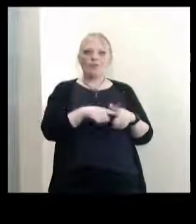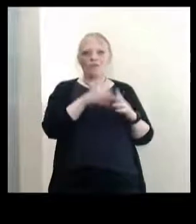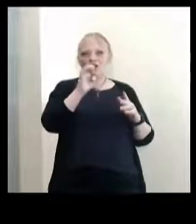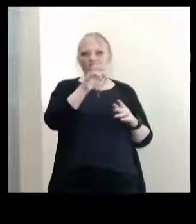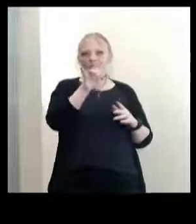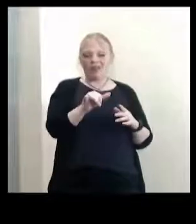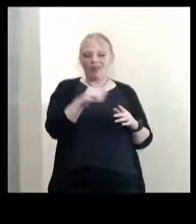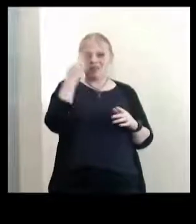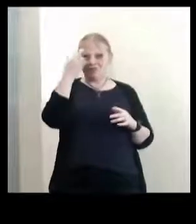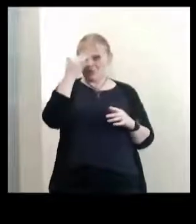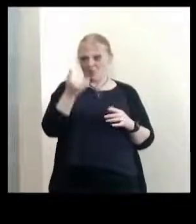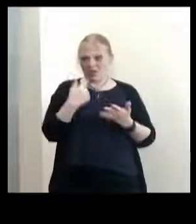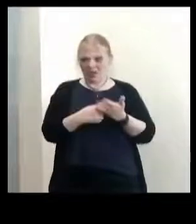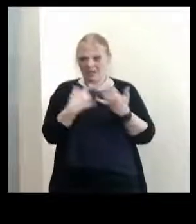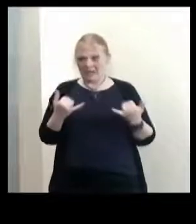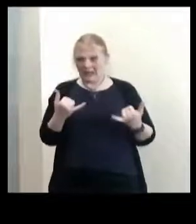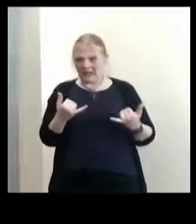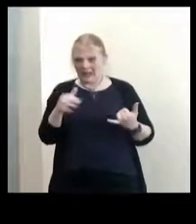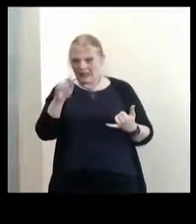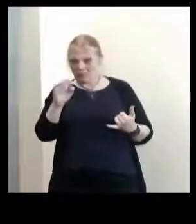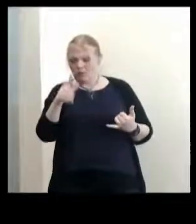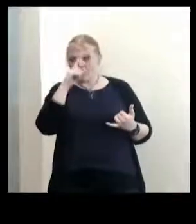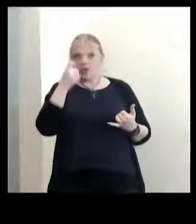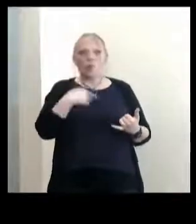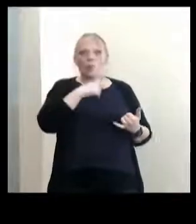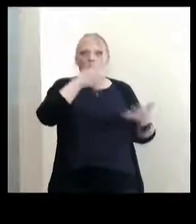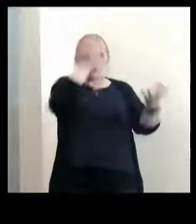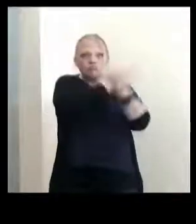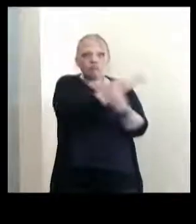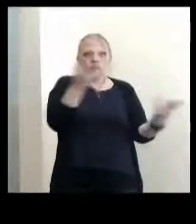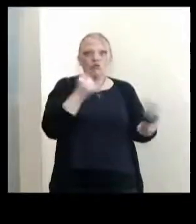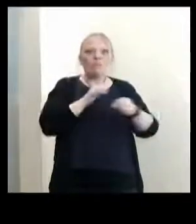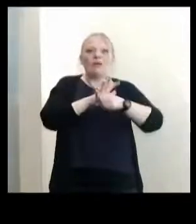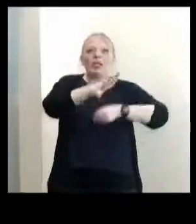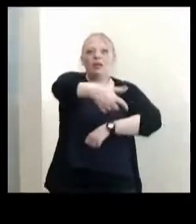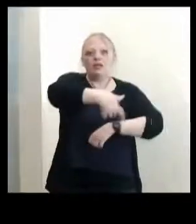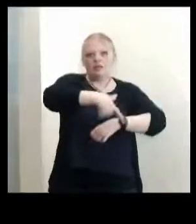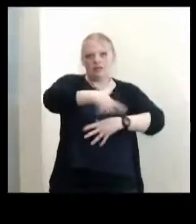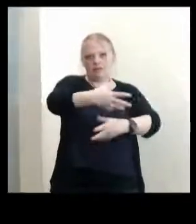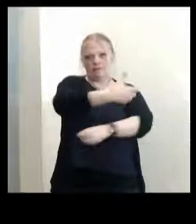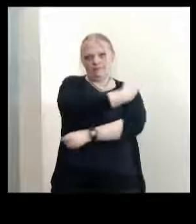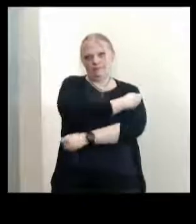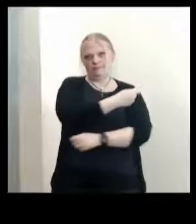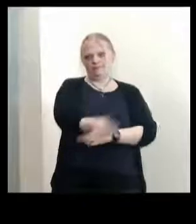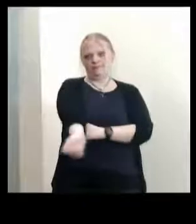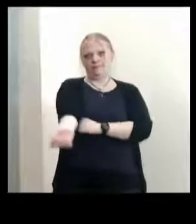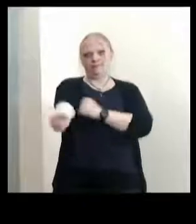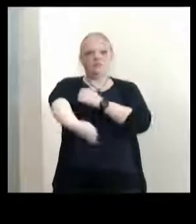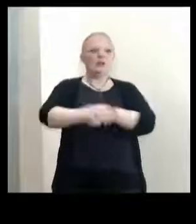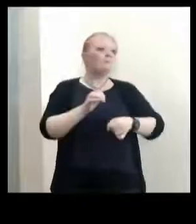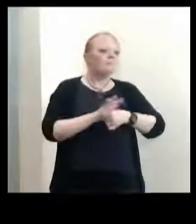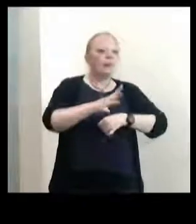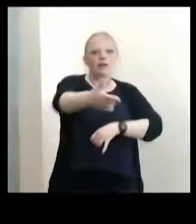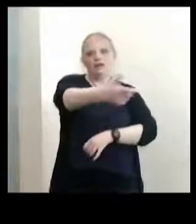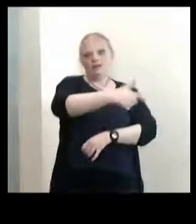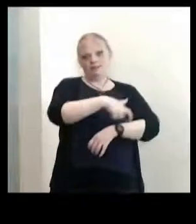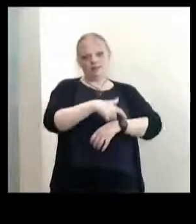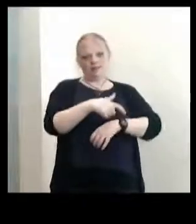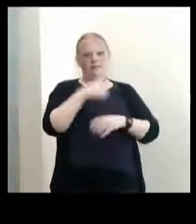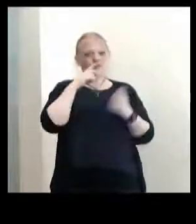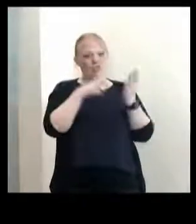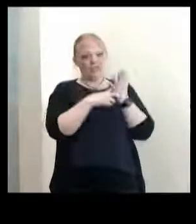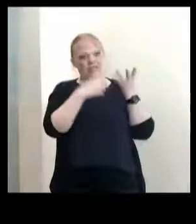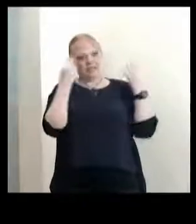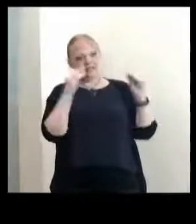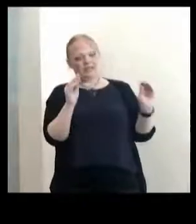today in April is we want this out there now, so there's plenty of time for people to get vaccinated. There's plenty of time when the tickets go on sale for